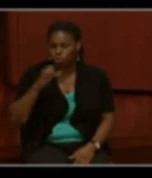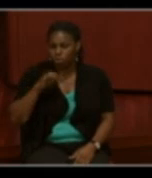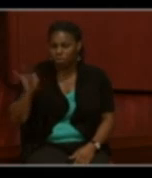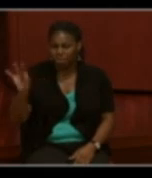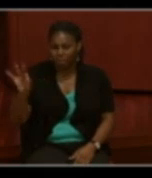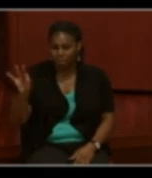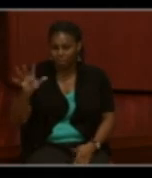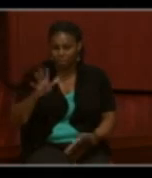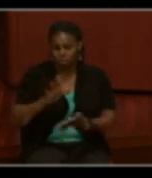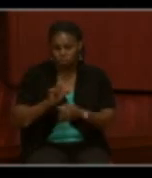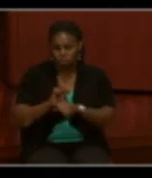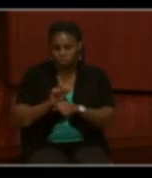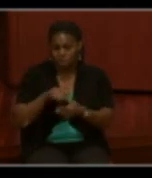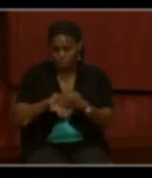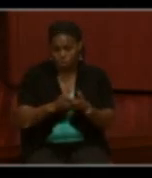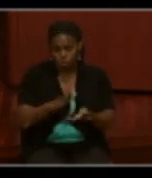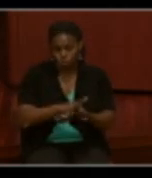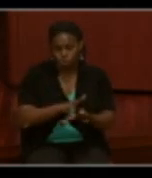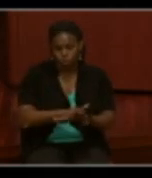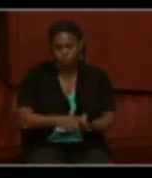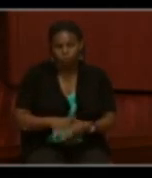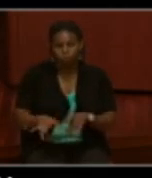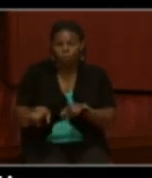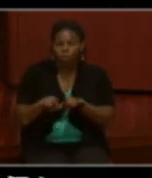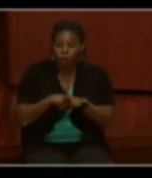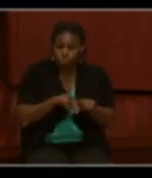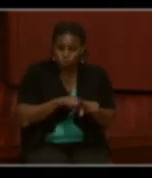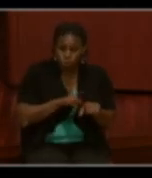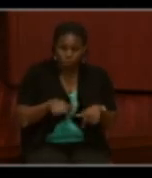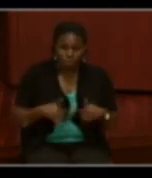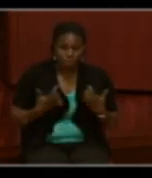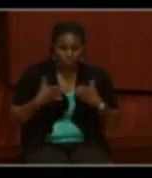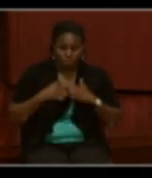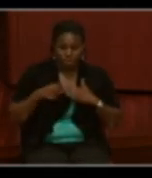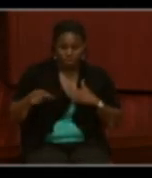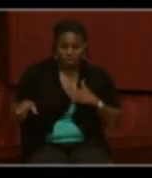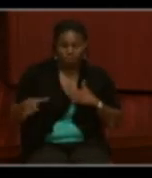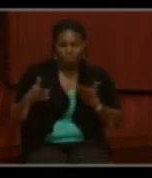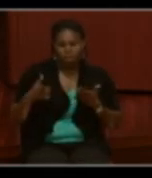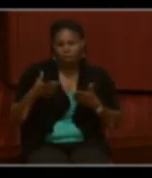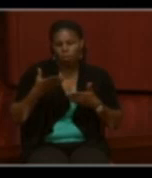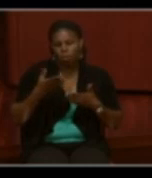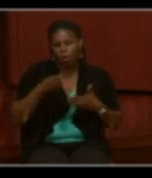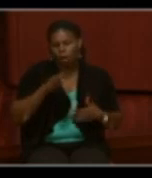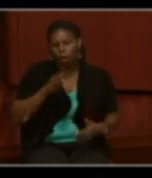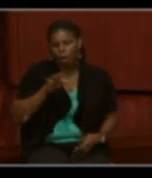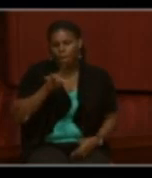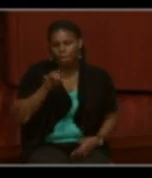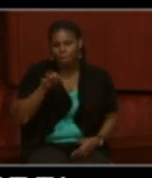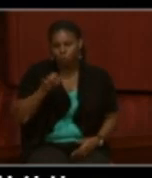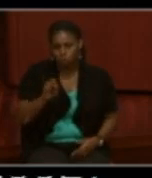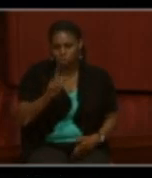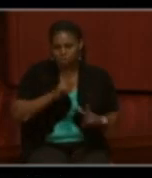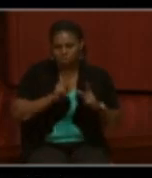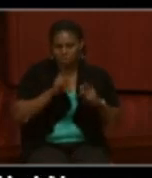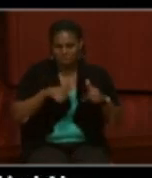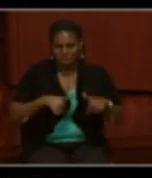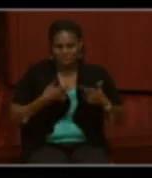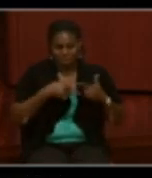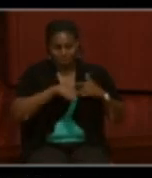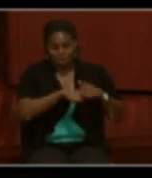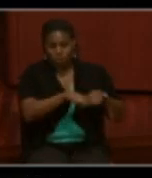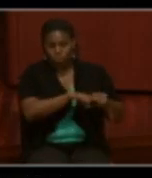school. Also within the household, there are several boarders who are living there. And this is something that was very